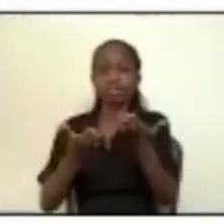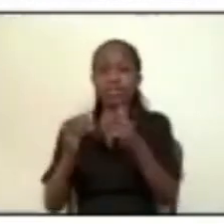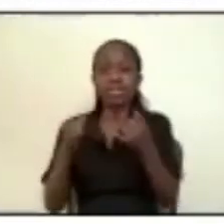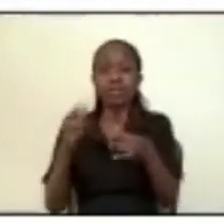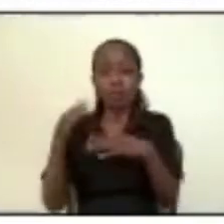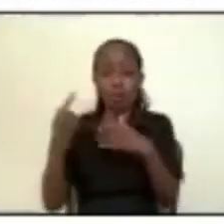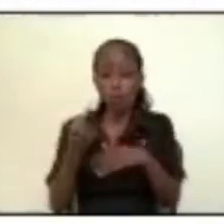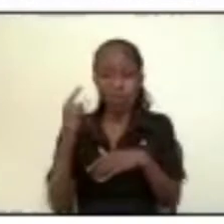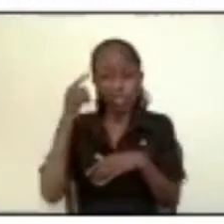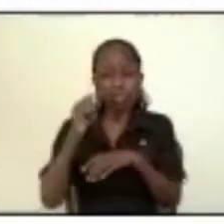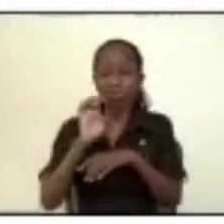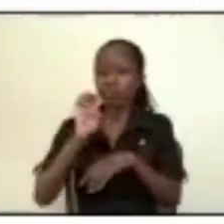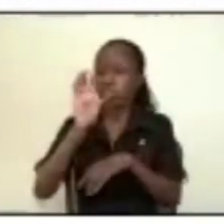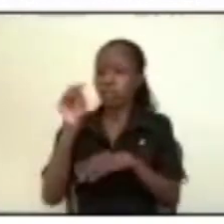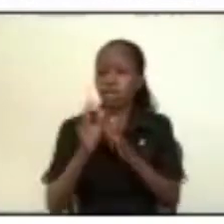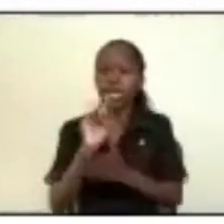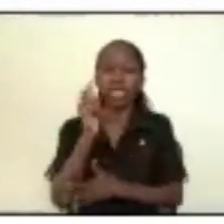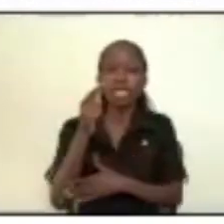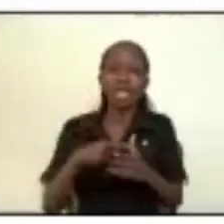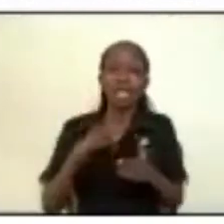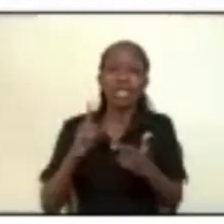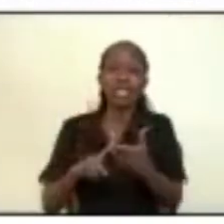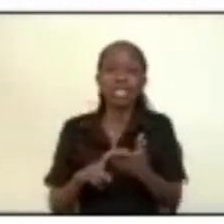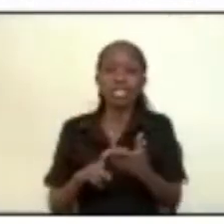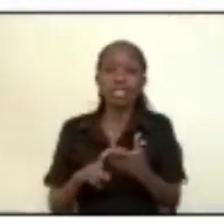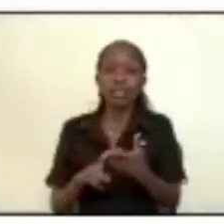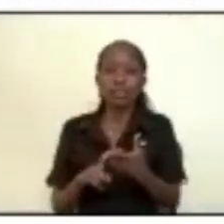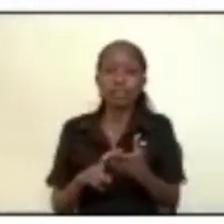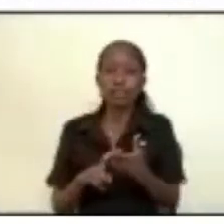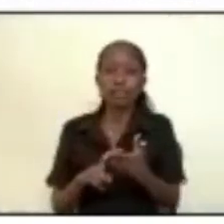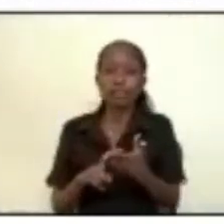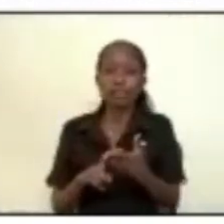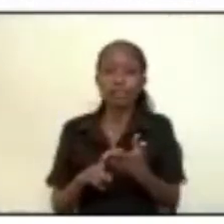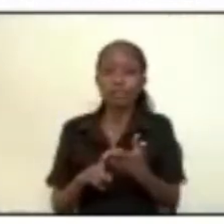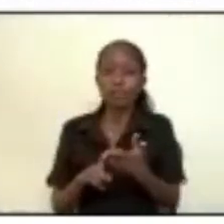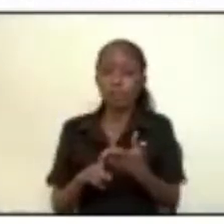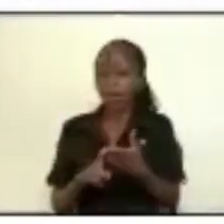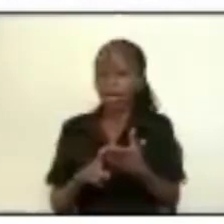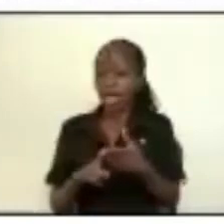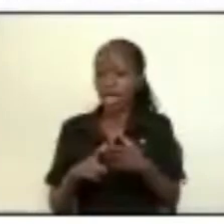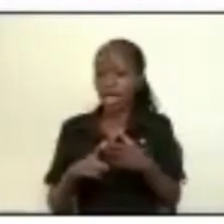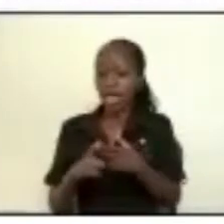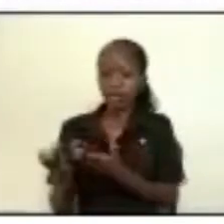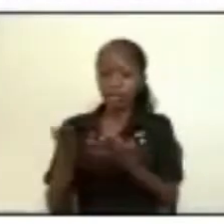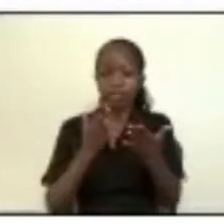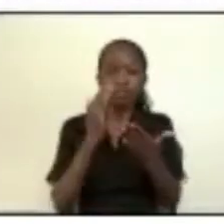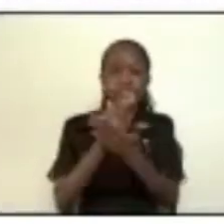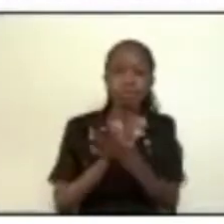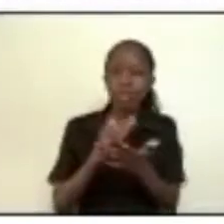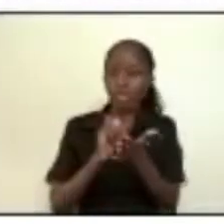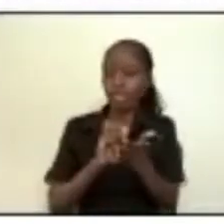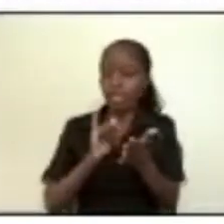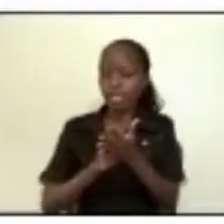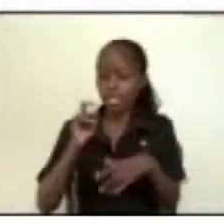thought of East Africa, and then all of a sudden, I started having to present a pan-African show, and I had to start building